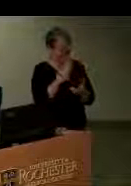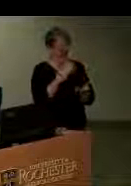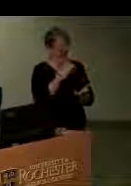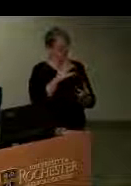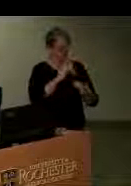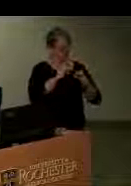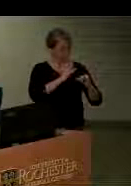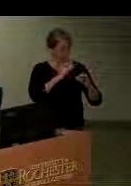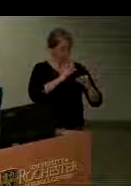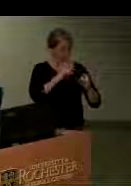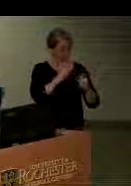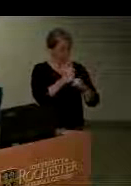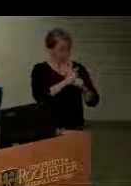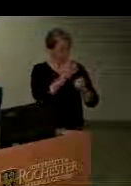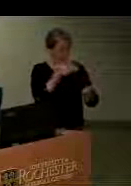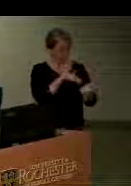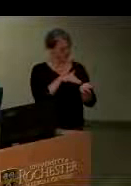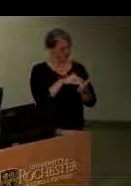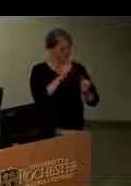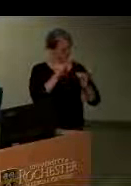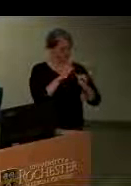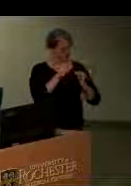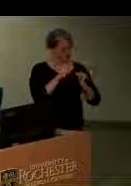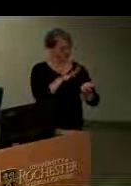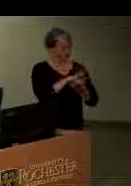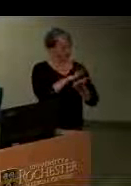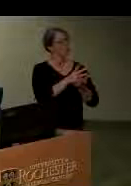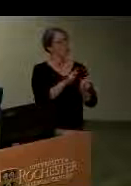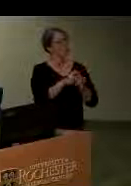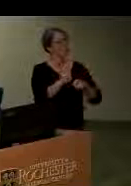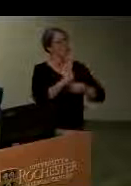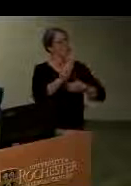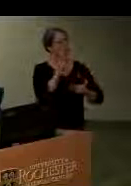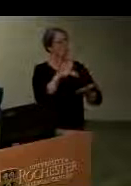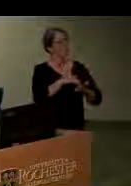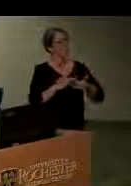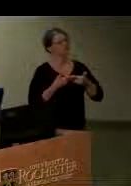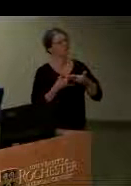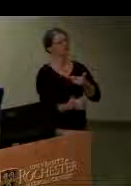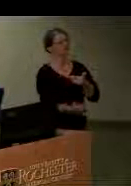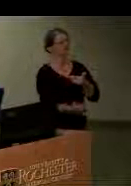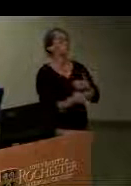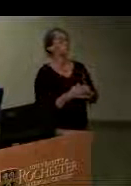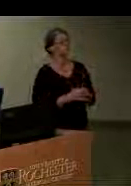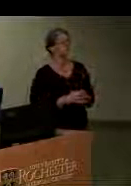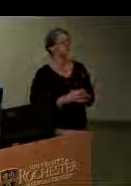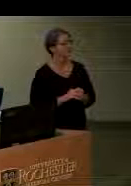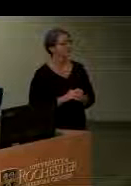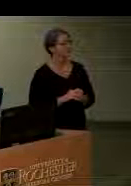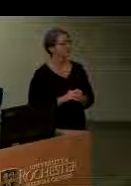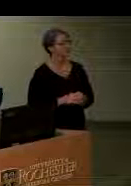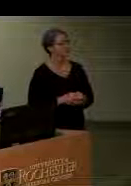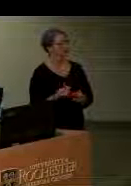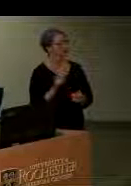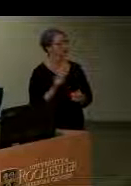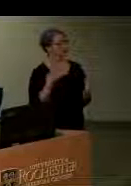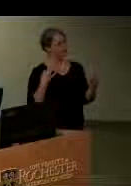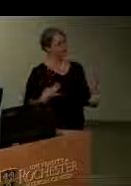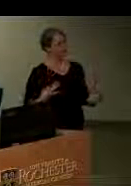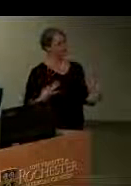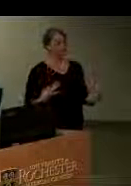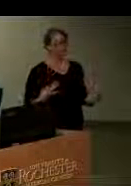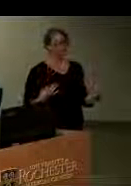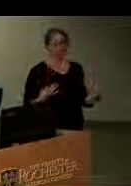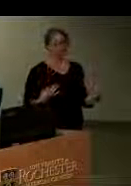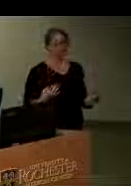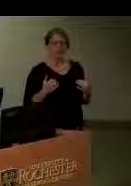what makes a good doctor and what a school should do to produce them. And we decided that there